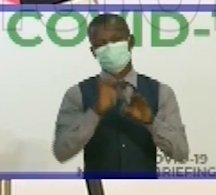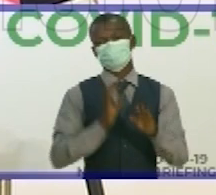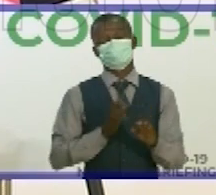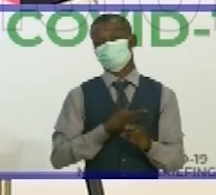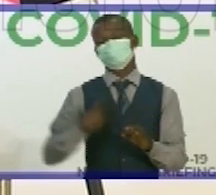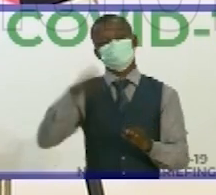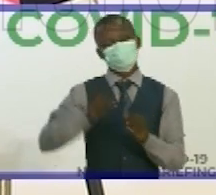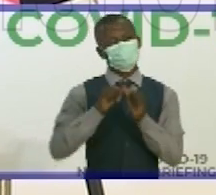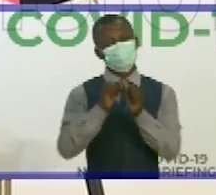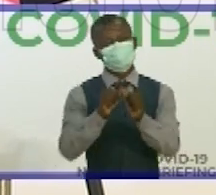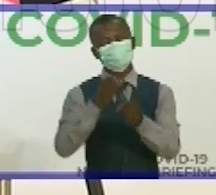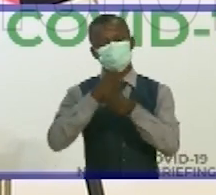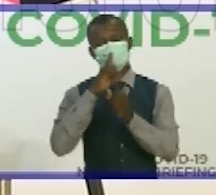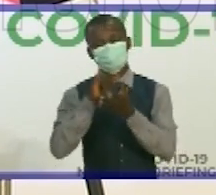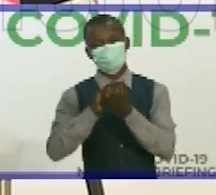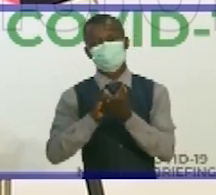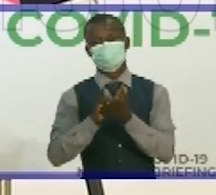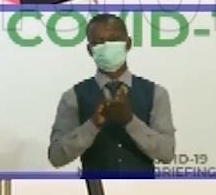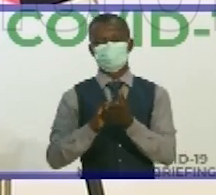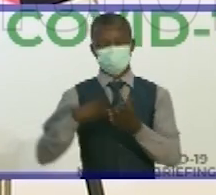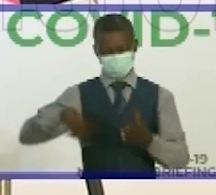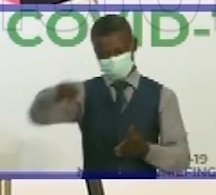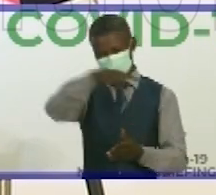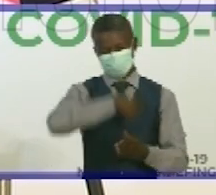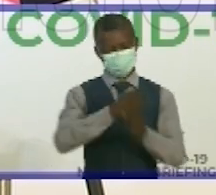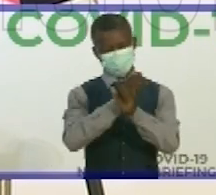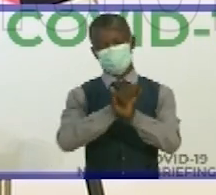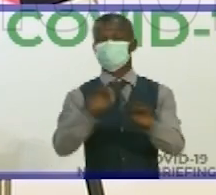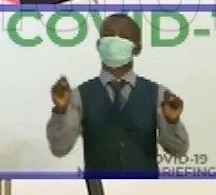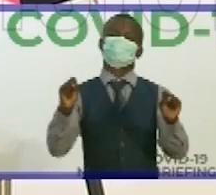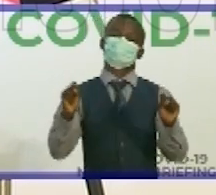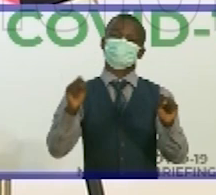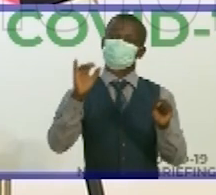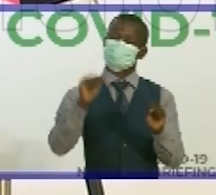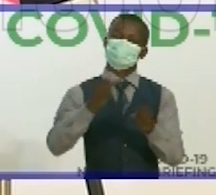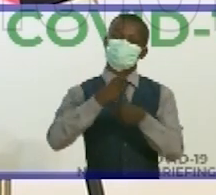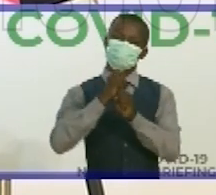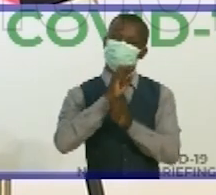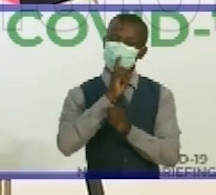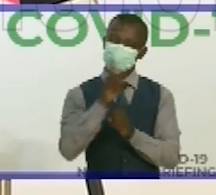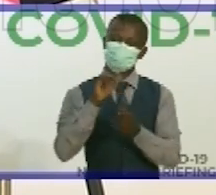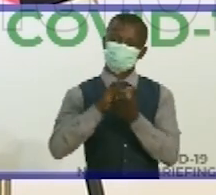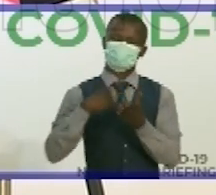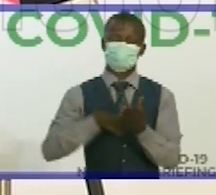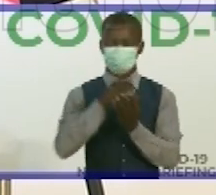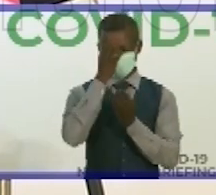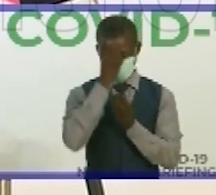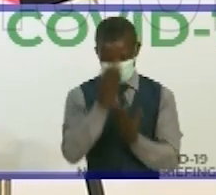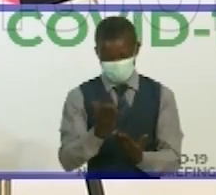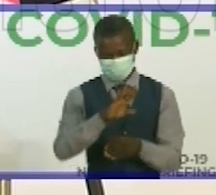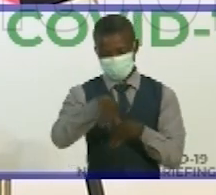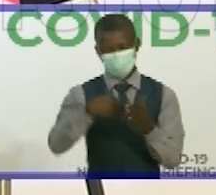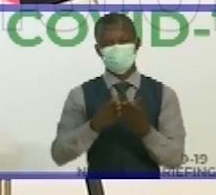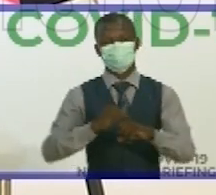ensure citizens' safety by prioritizing and ensuring that we follow the guidelines